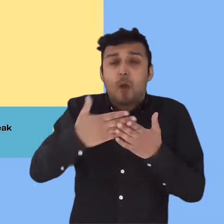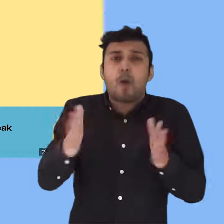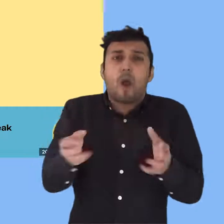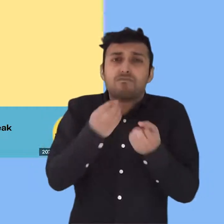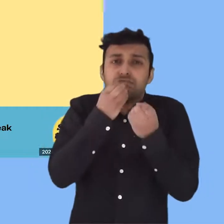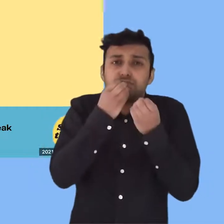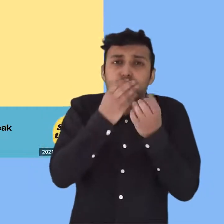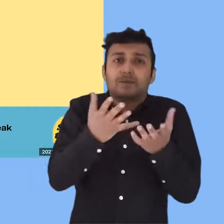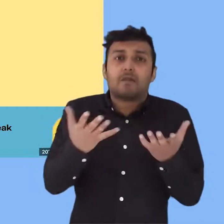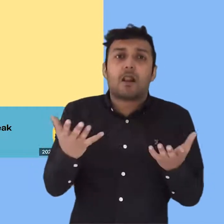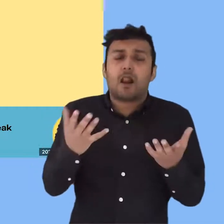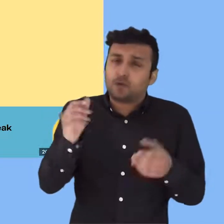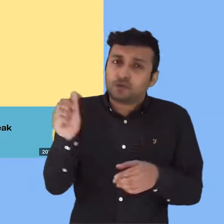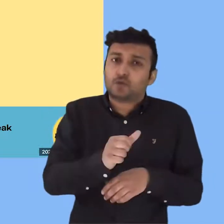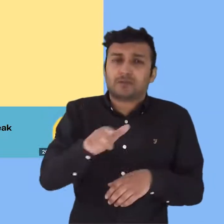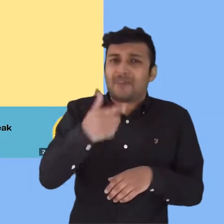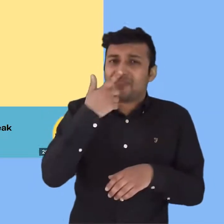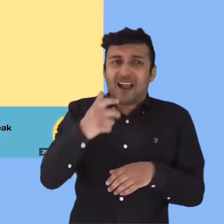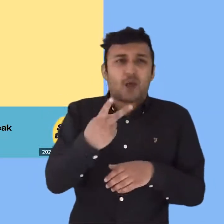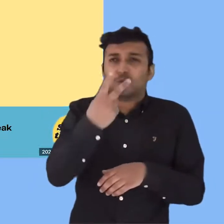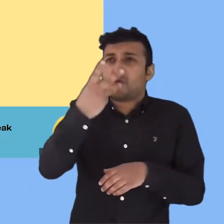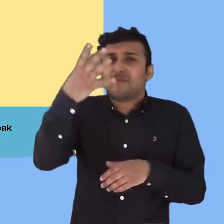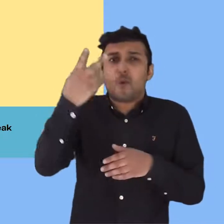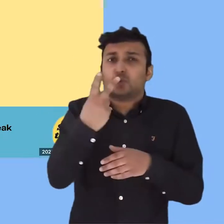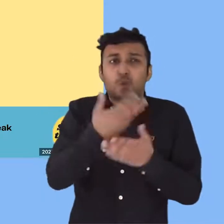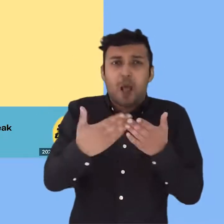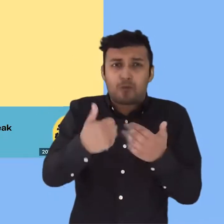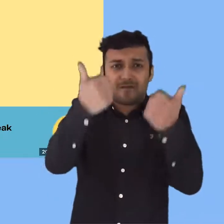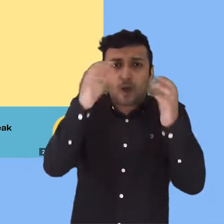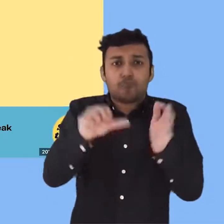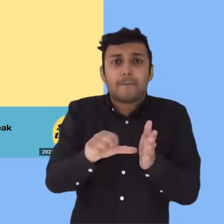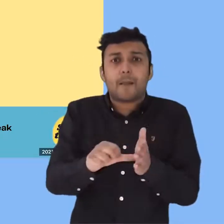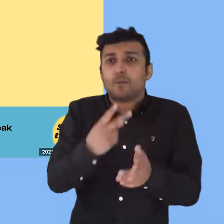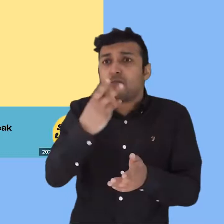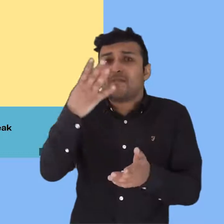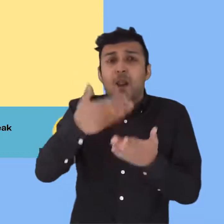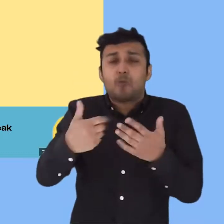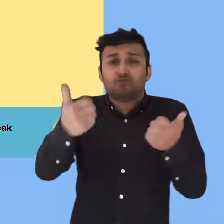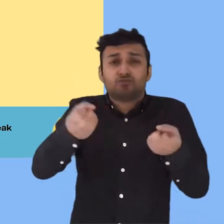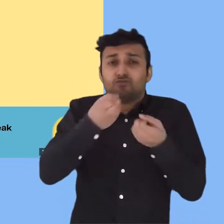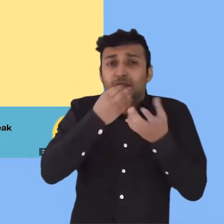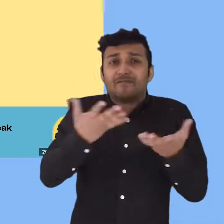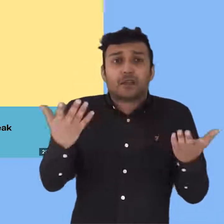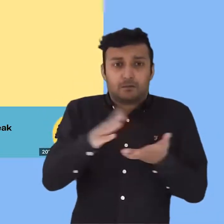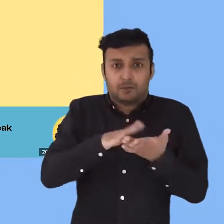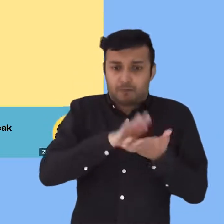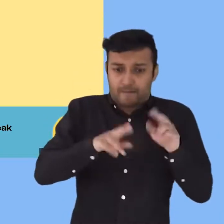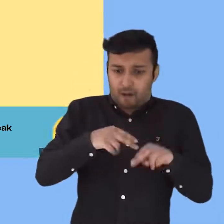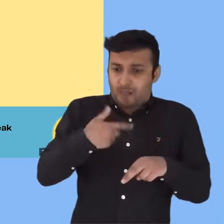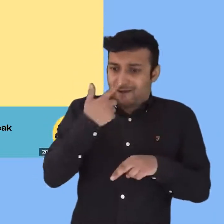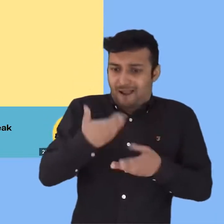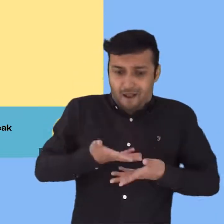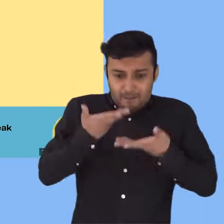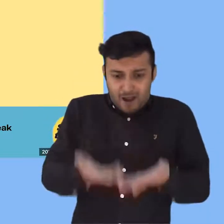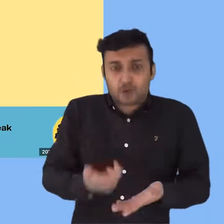Be able to grow up being simultaneous bilinguals, having two languages at once, and it'll help children with their sense